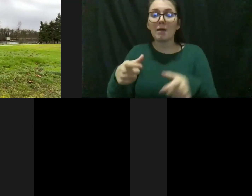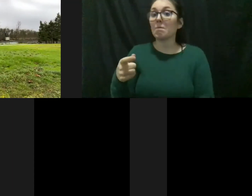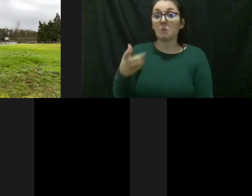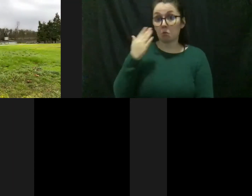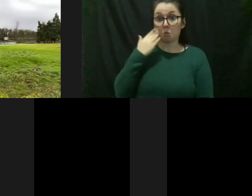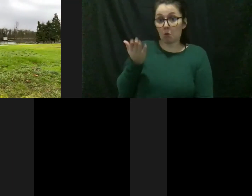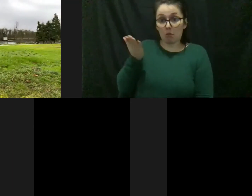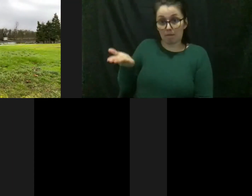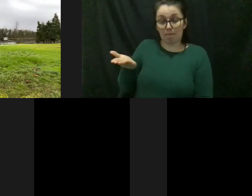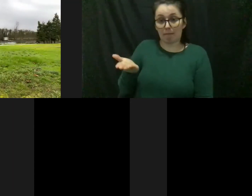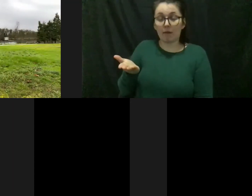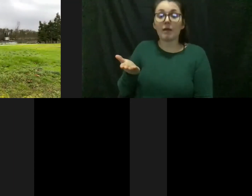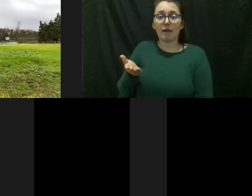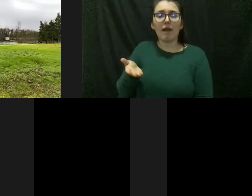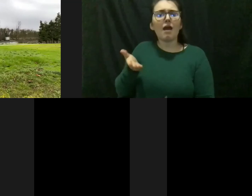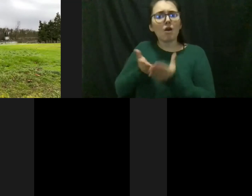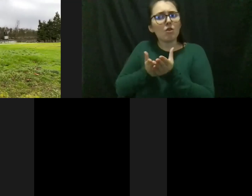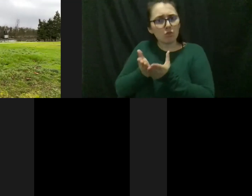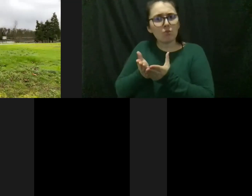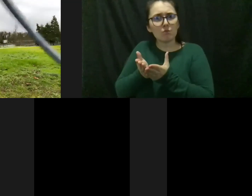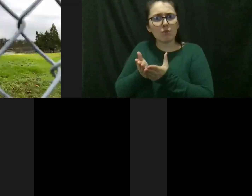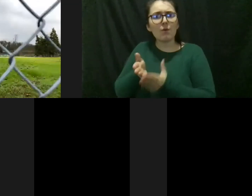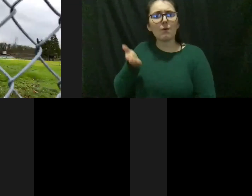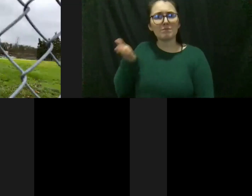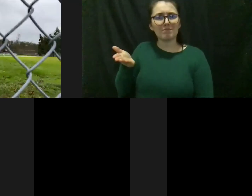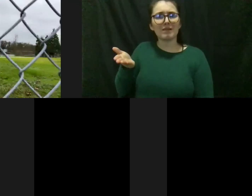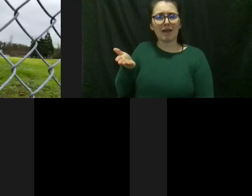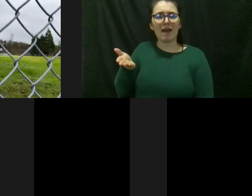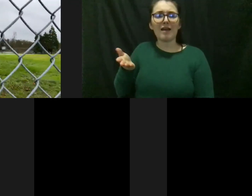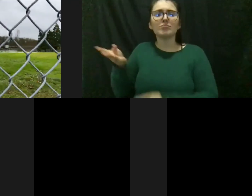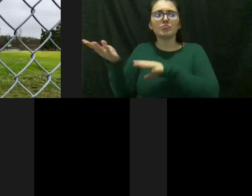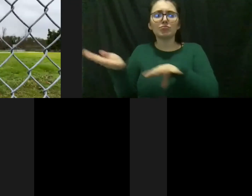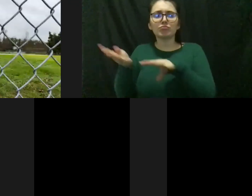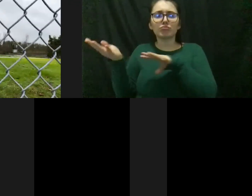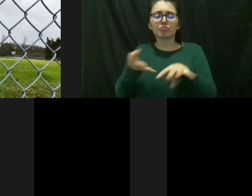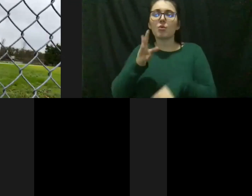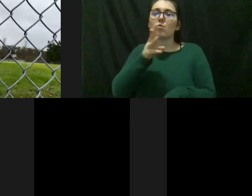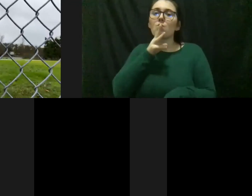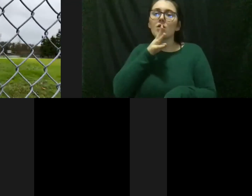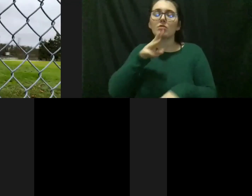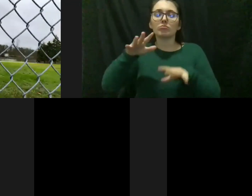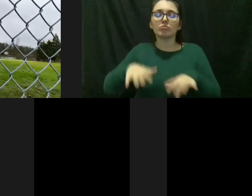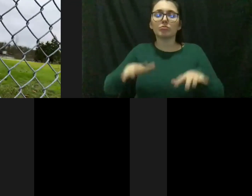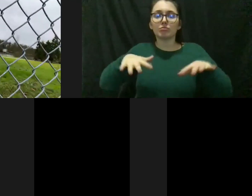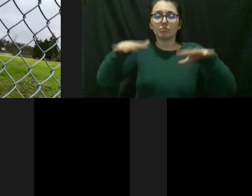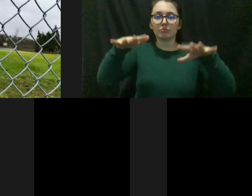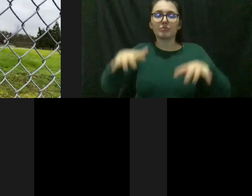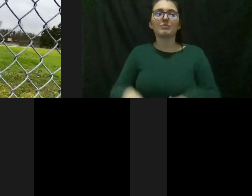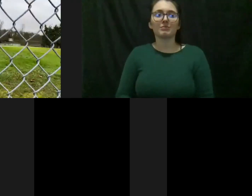like biological pathogens or anything left in the water that we don't want to release in or put back into the